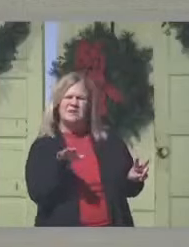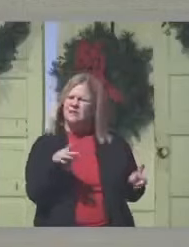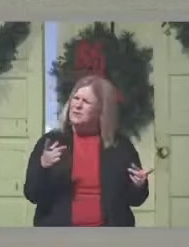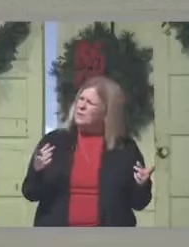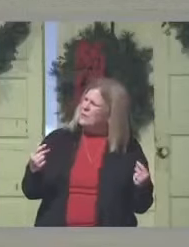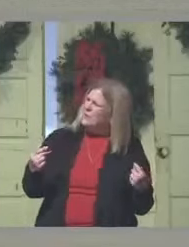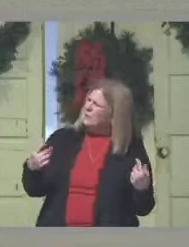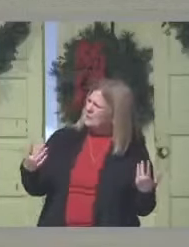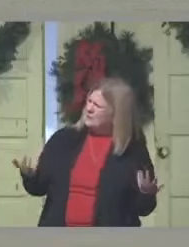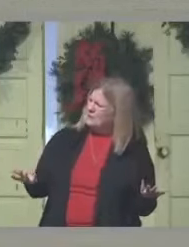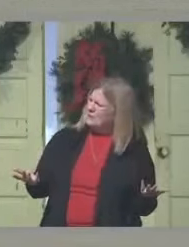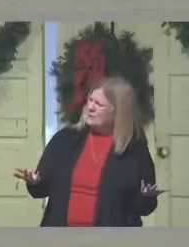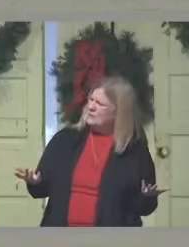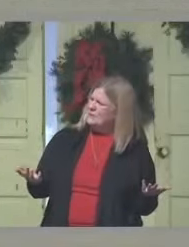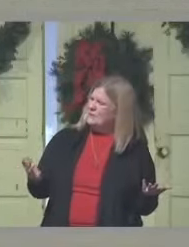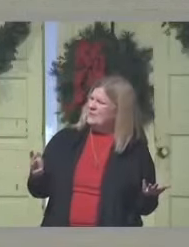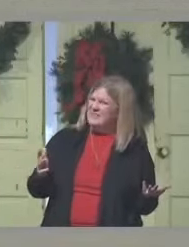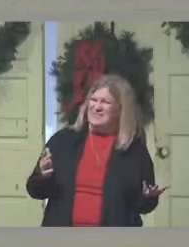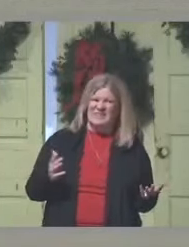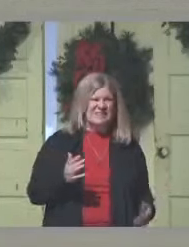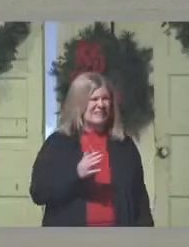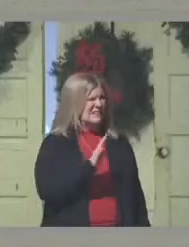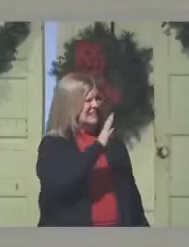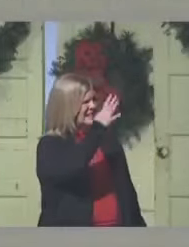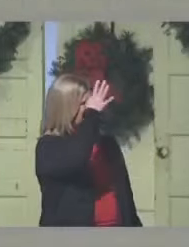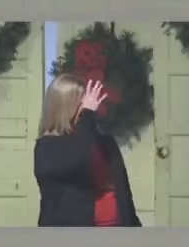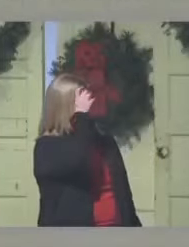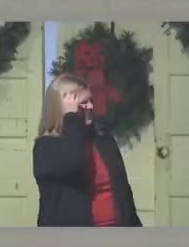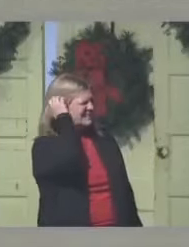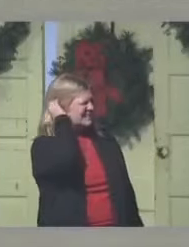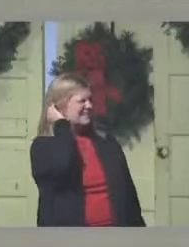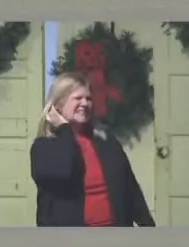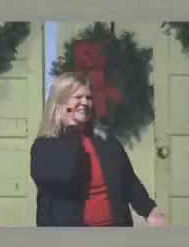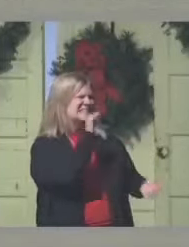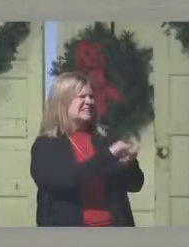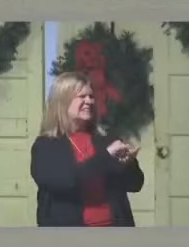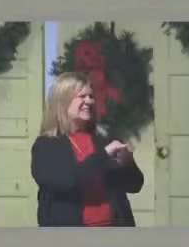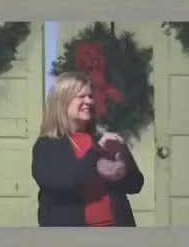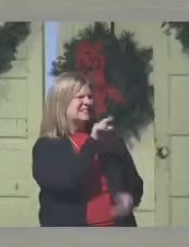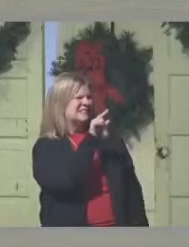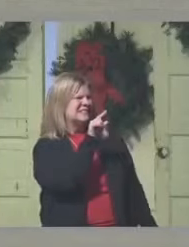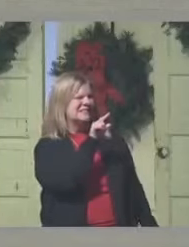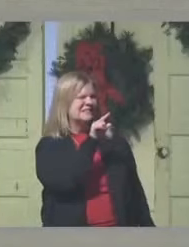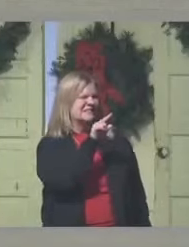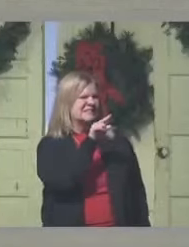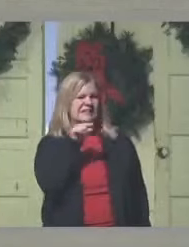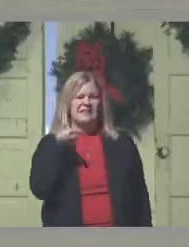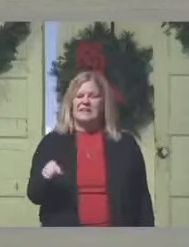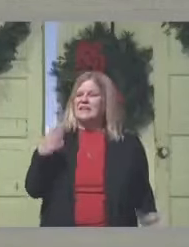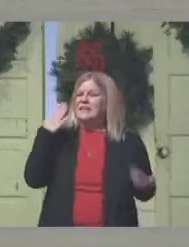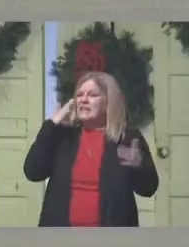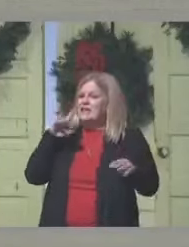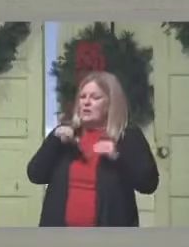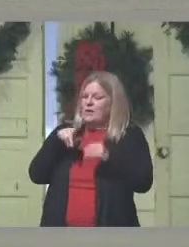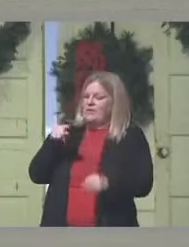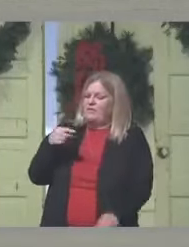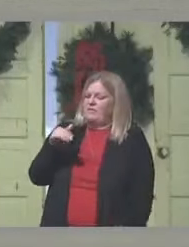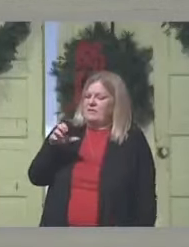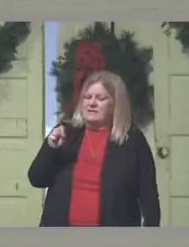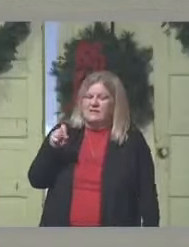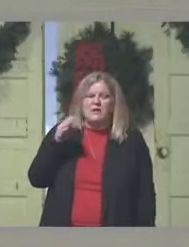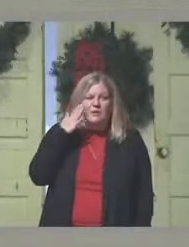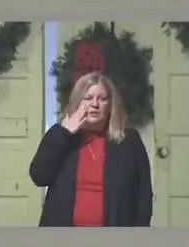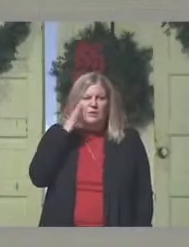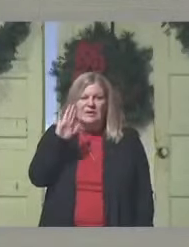you doing?" He said, "Dad, I'll never make it." John didn't know much about physics, but he knew that his